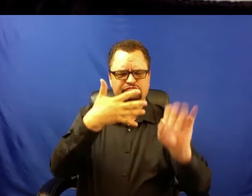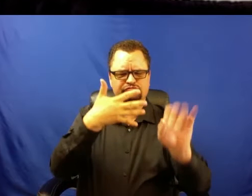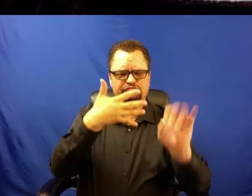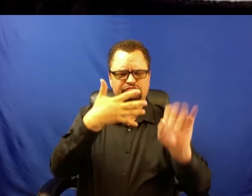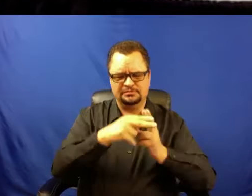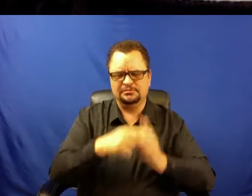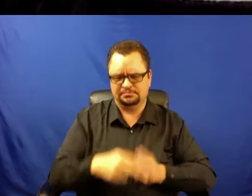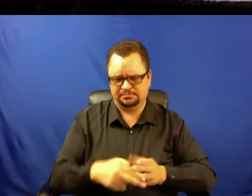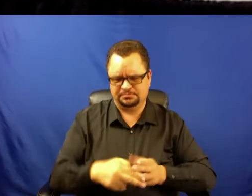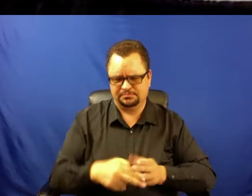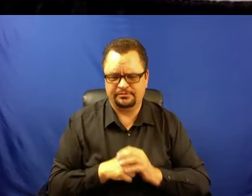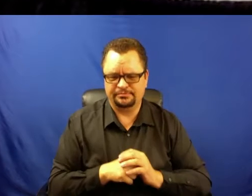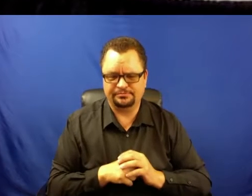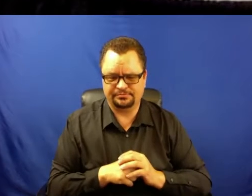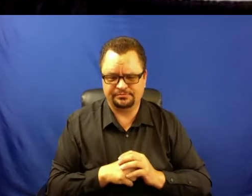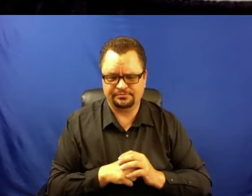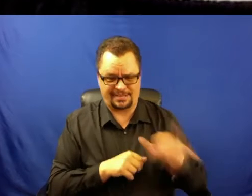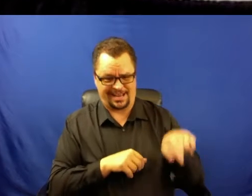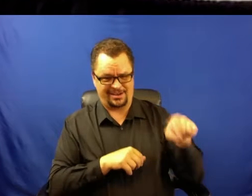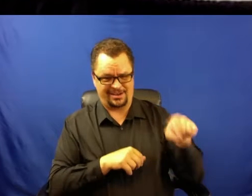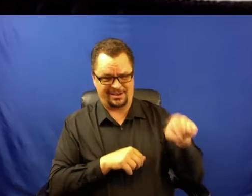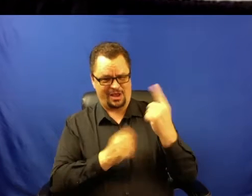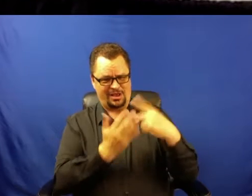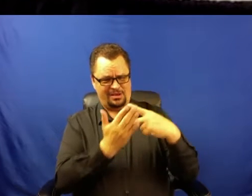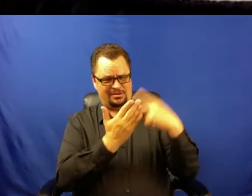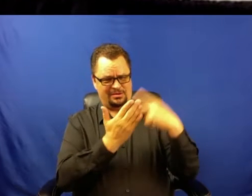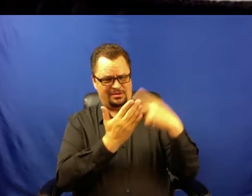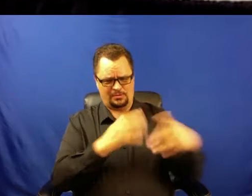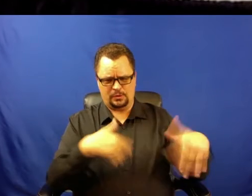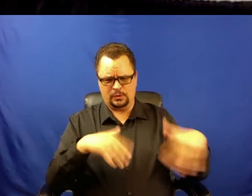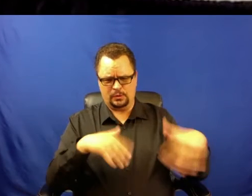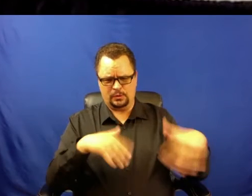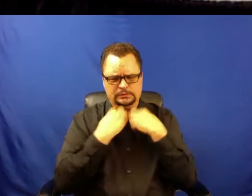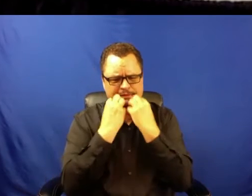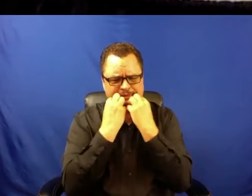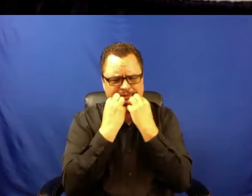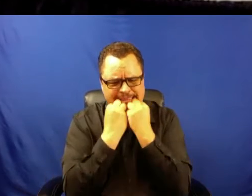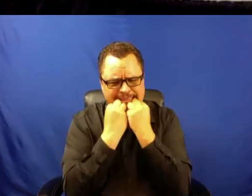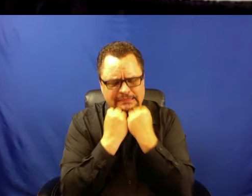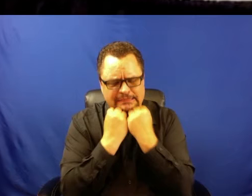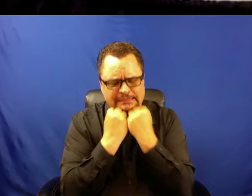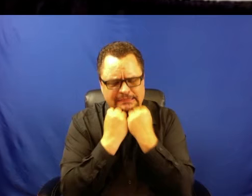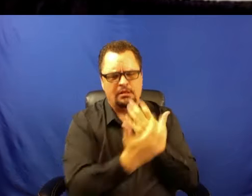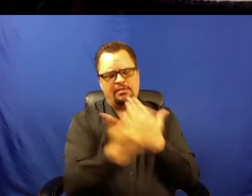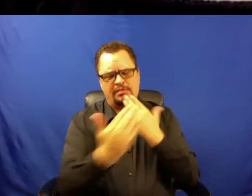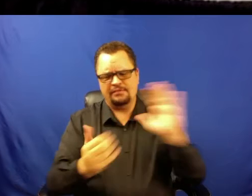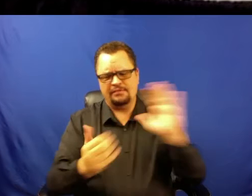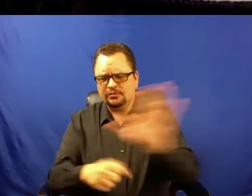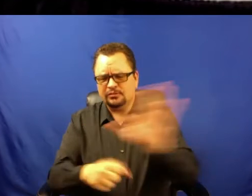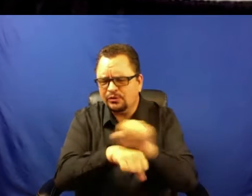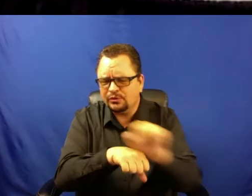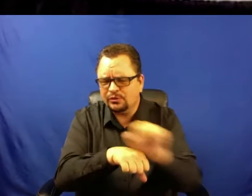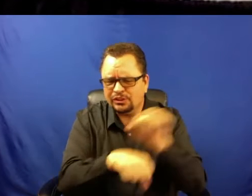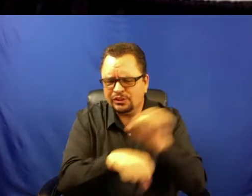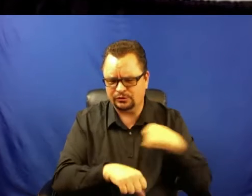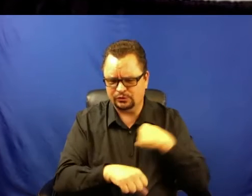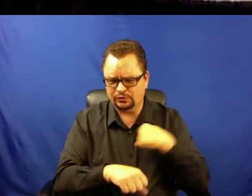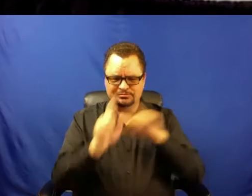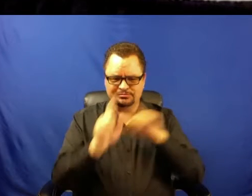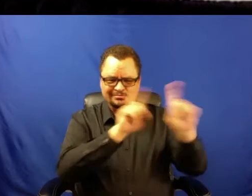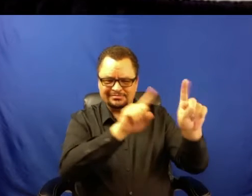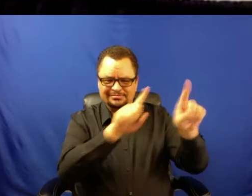that going to the vaccination sites and the large points of dispensing, the food and just the